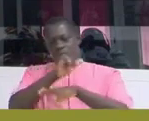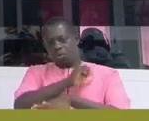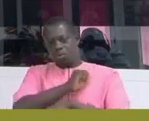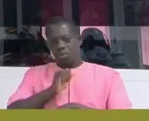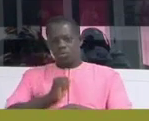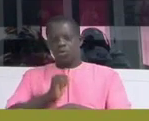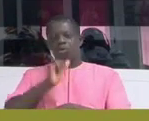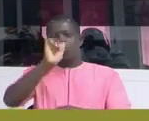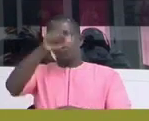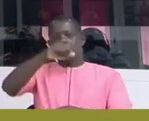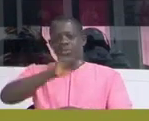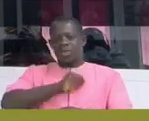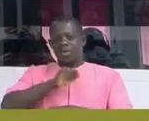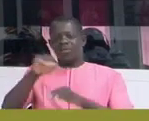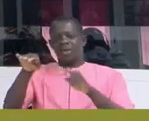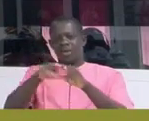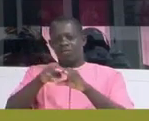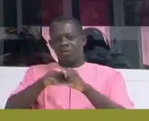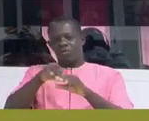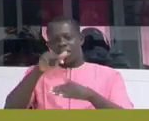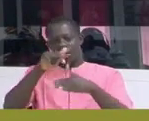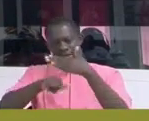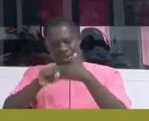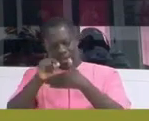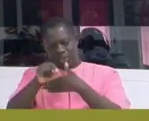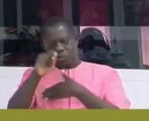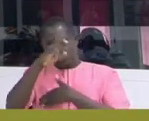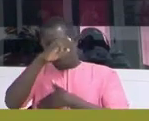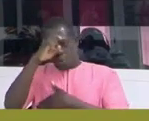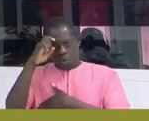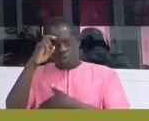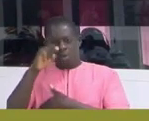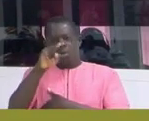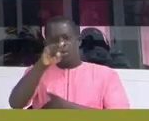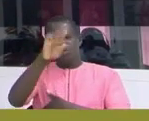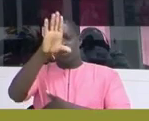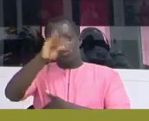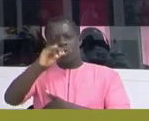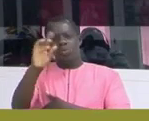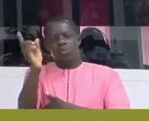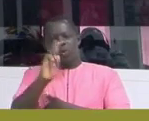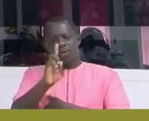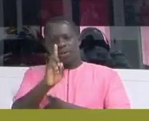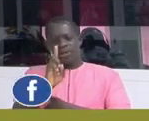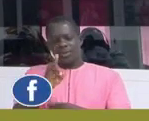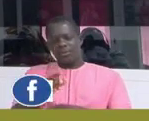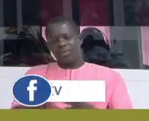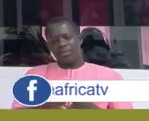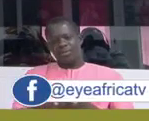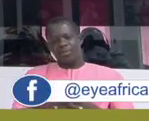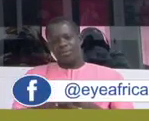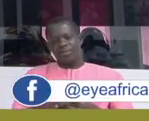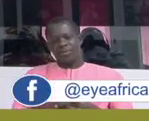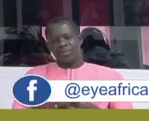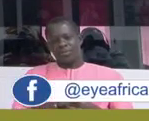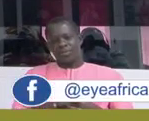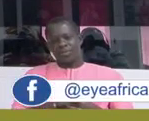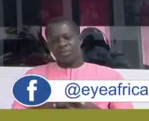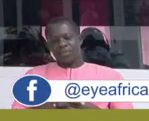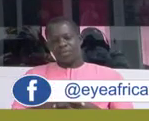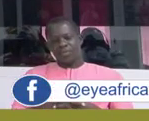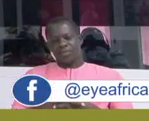us uh your involvement in that work? What was it that you were doing in that work?